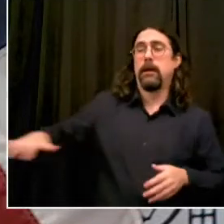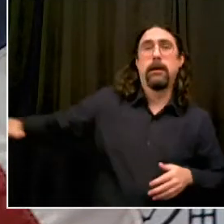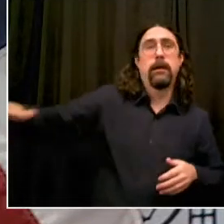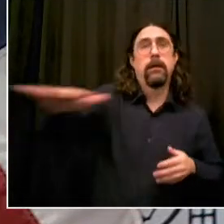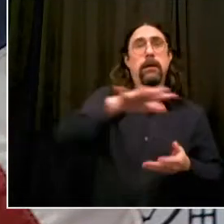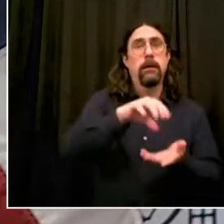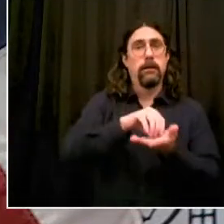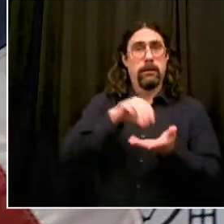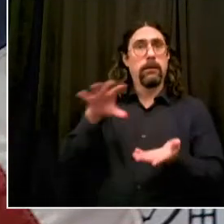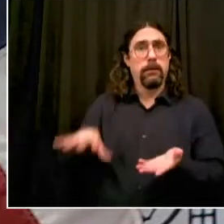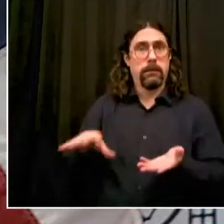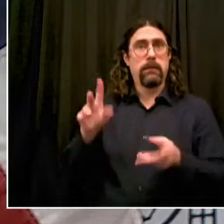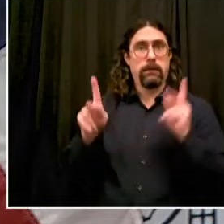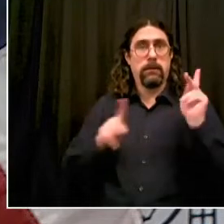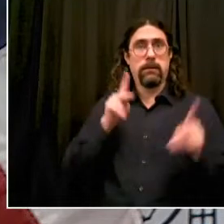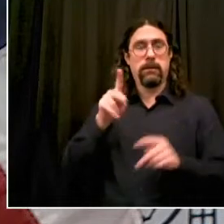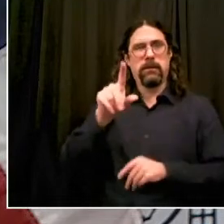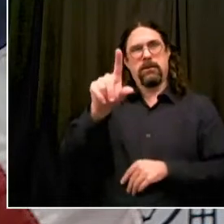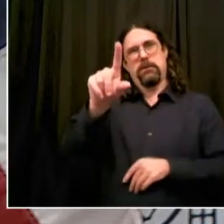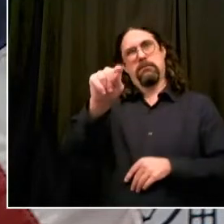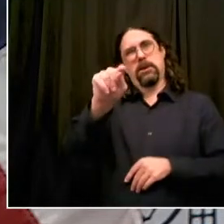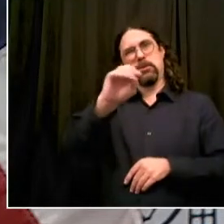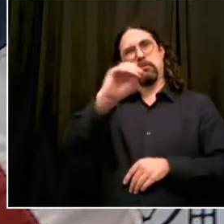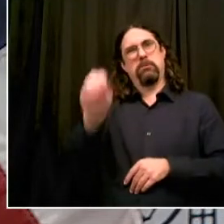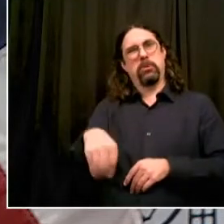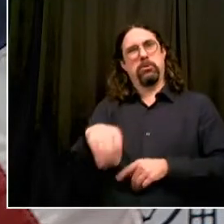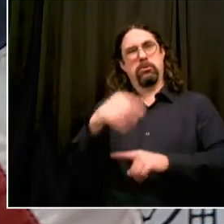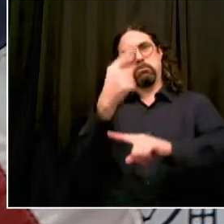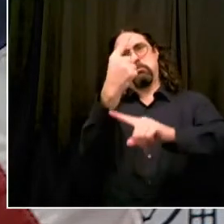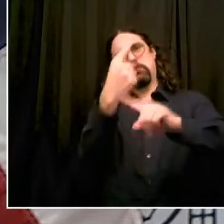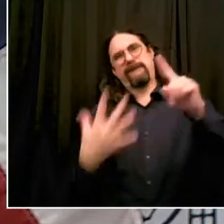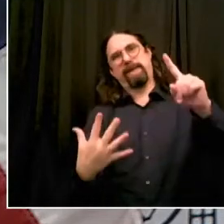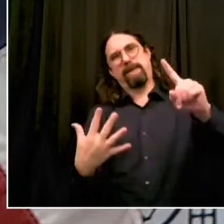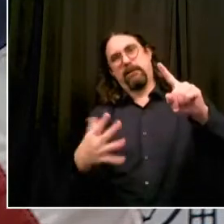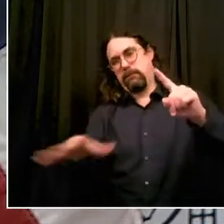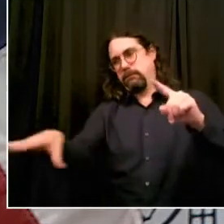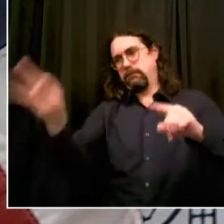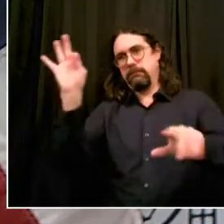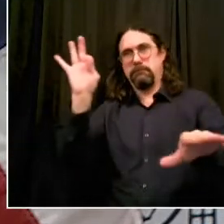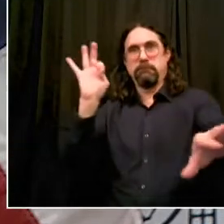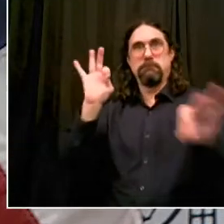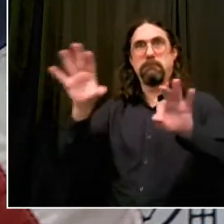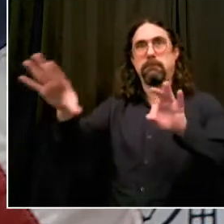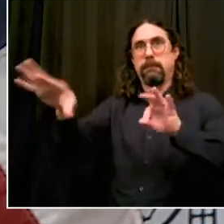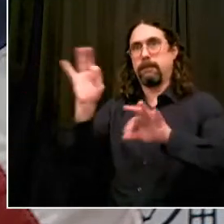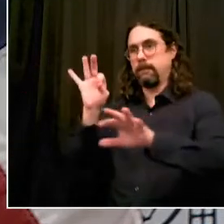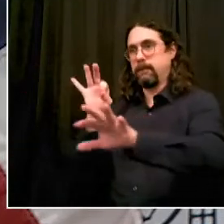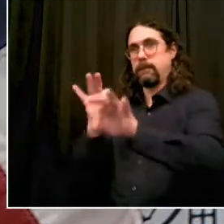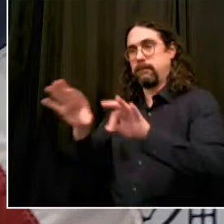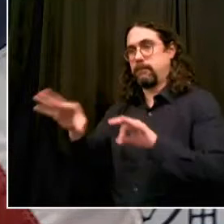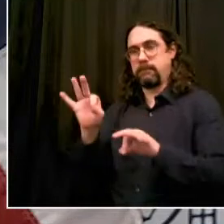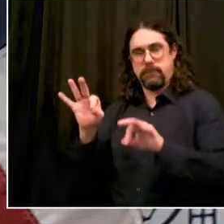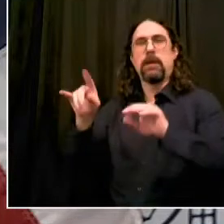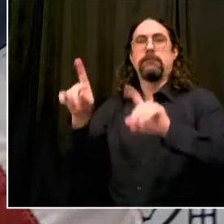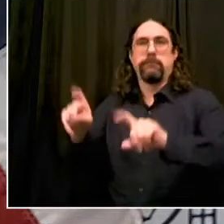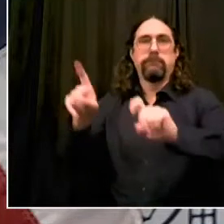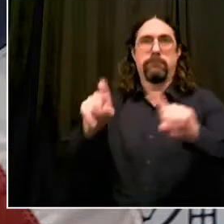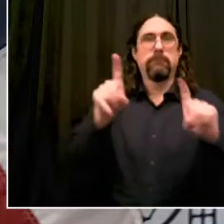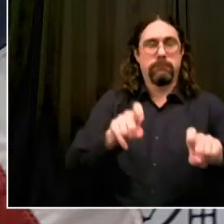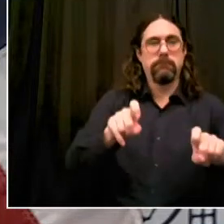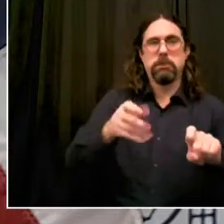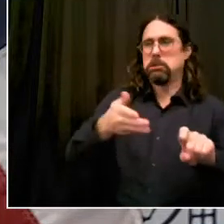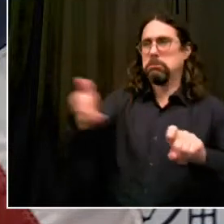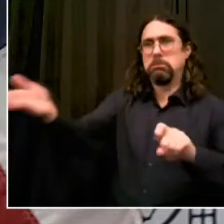pre-testing. It will be done every week that school is in session. For a school in the orange zone, we'll follow